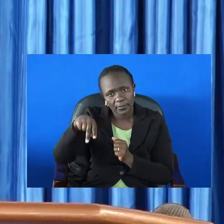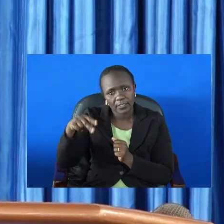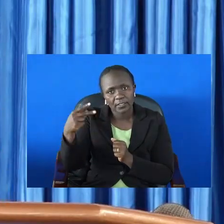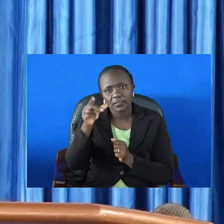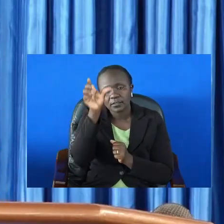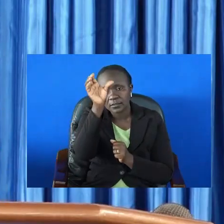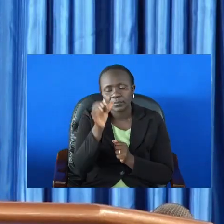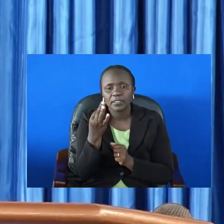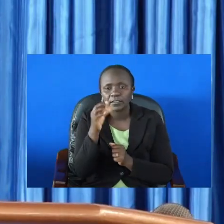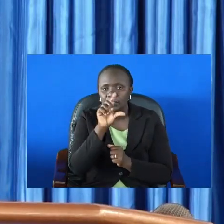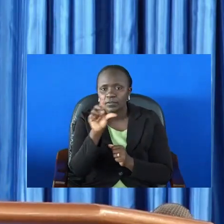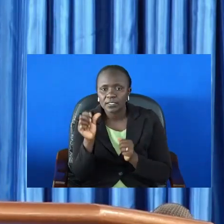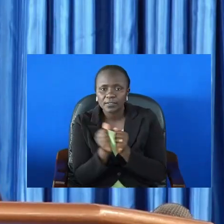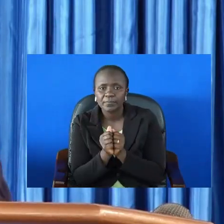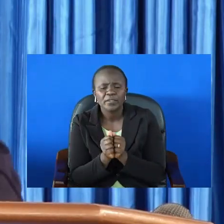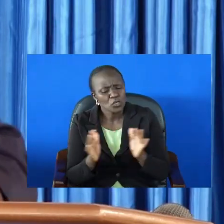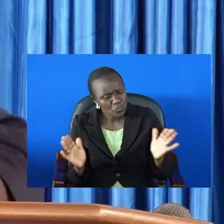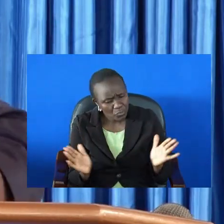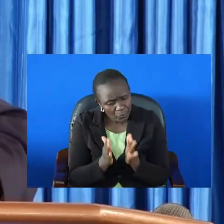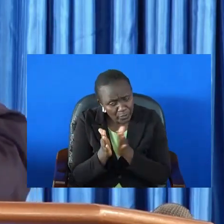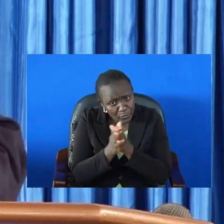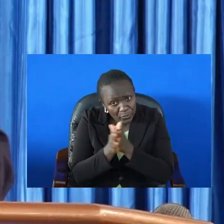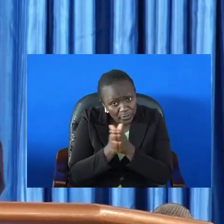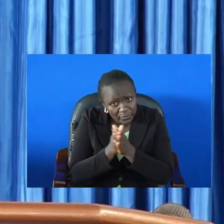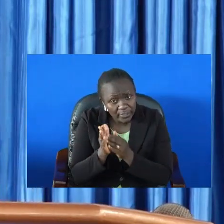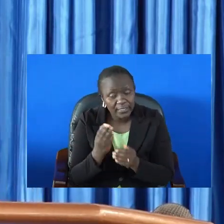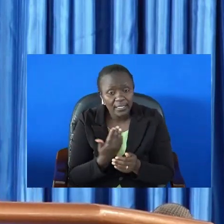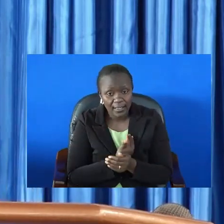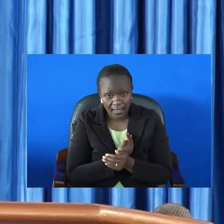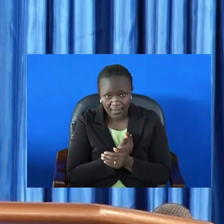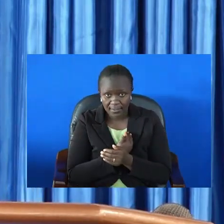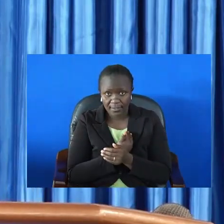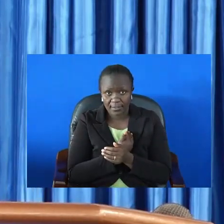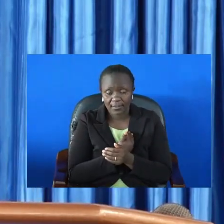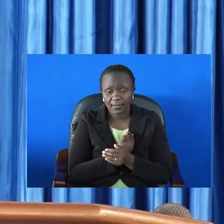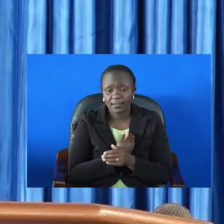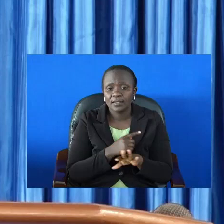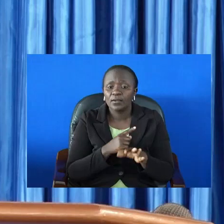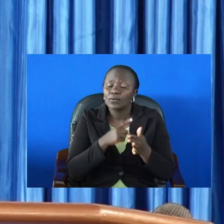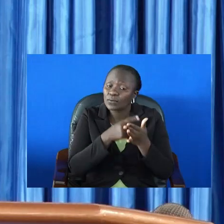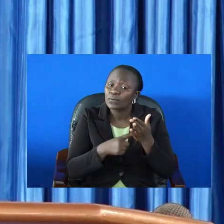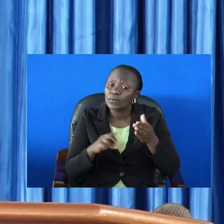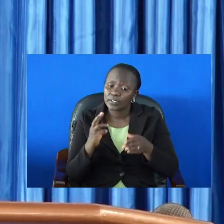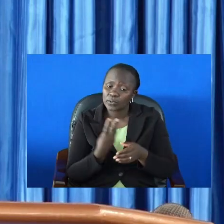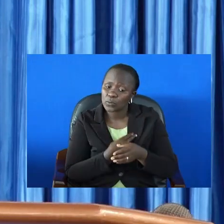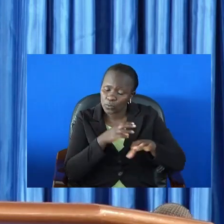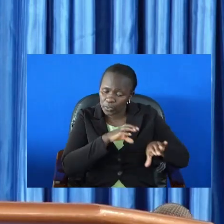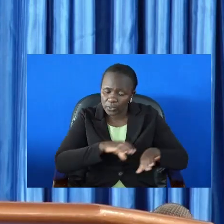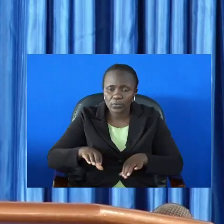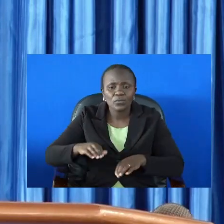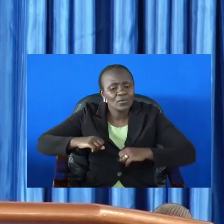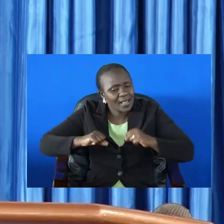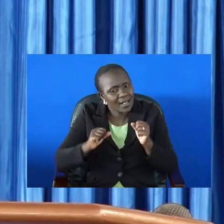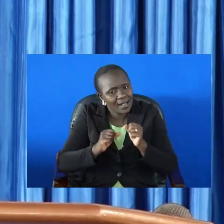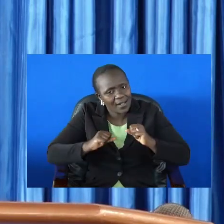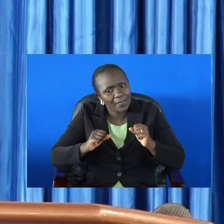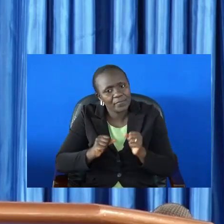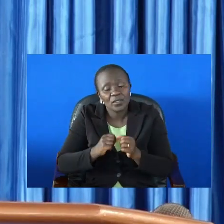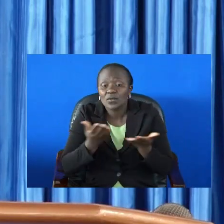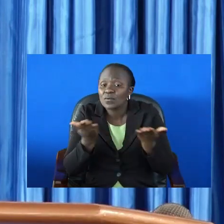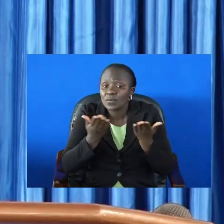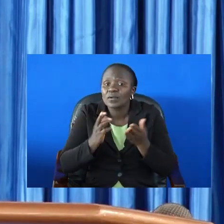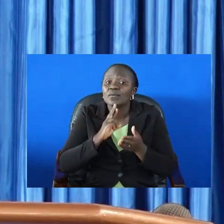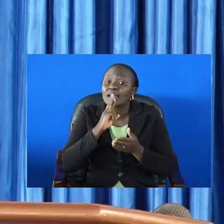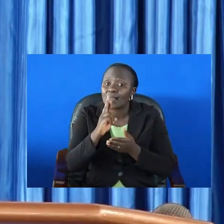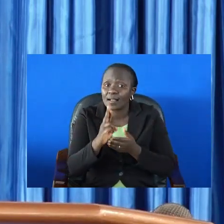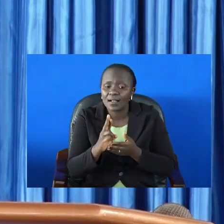us. When we repent, we become motivated in what we do. We are happy. In wherever we